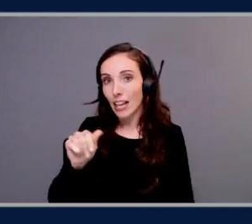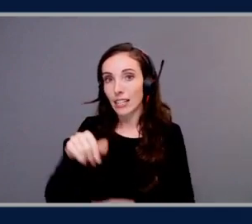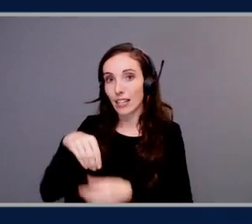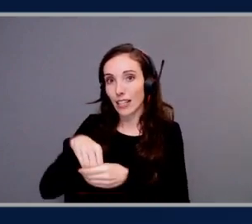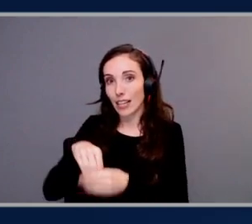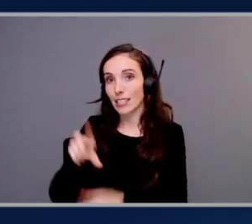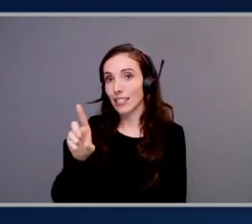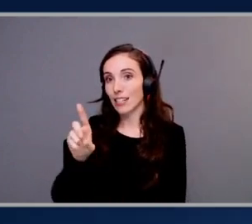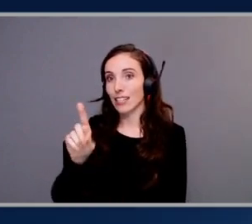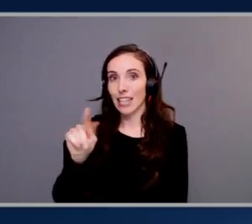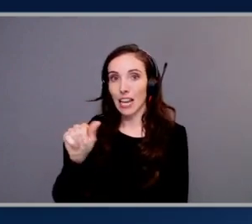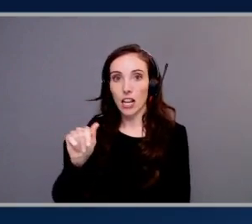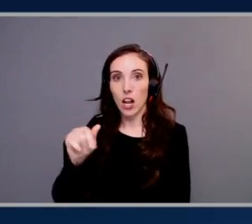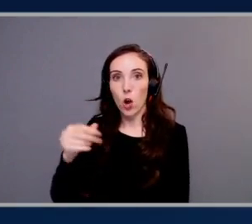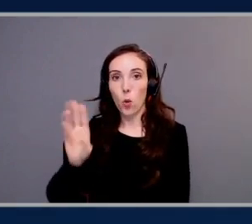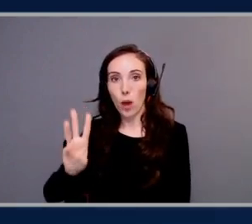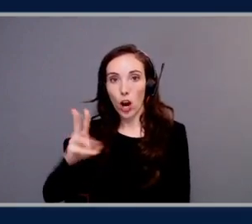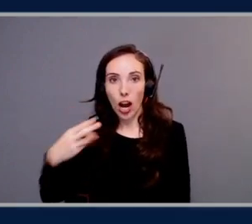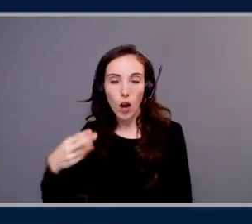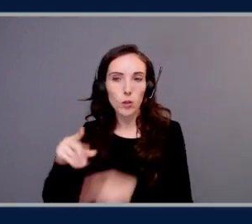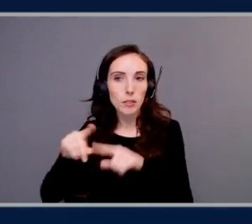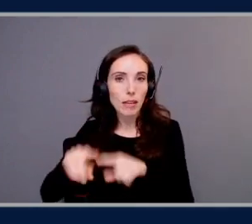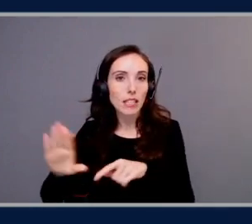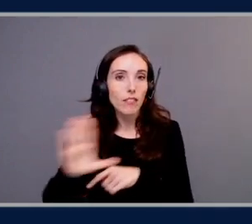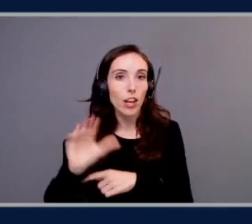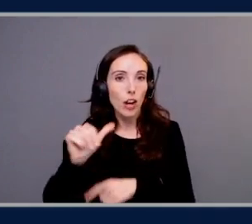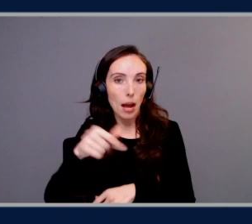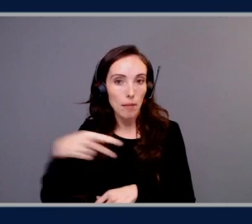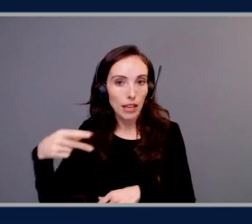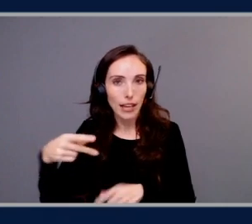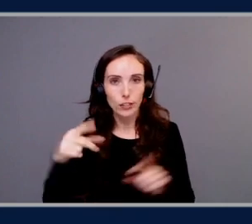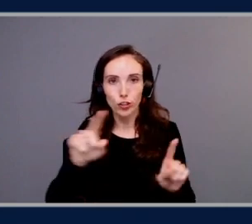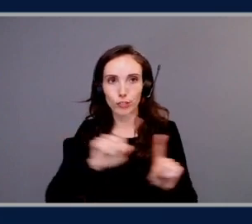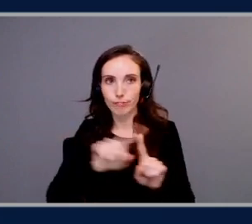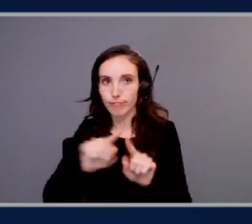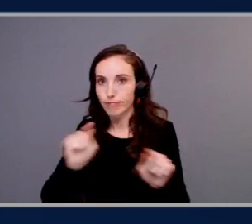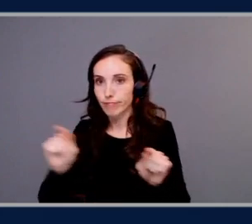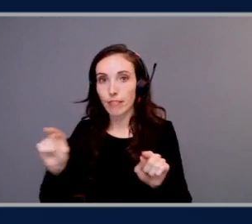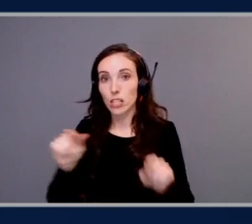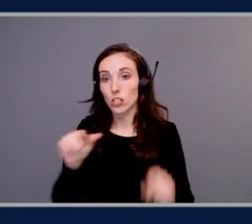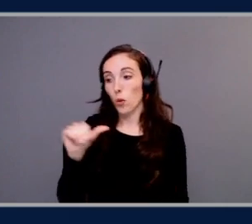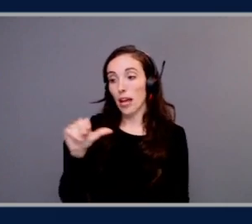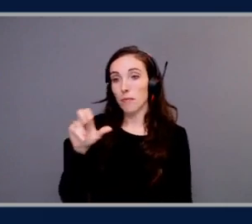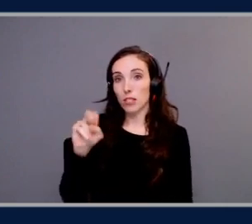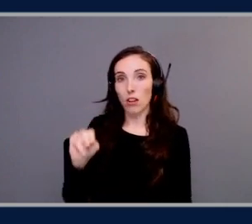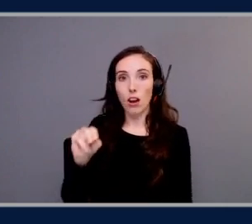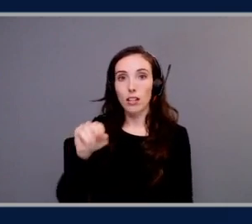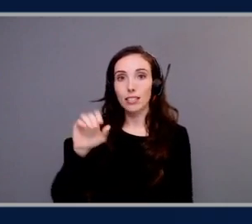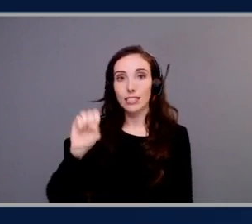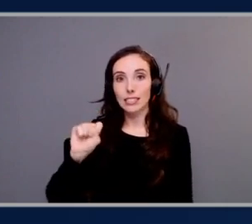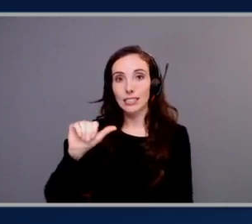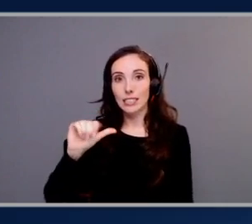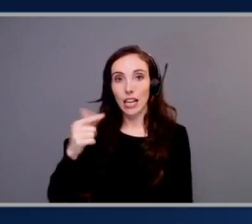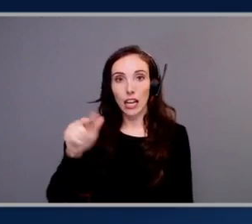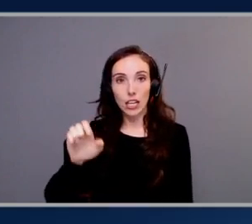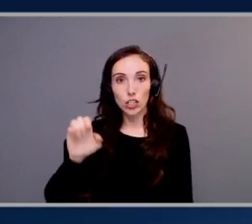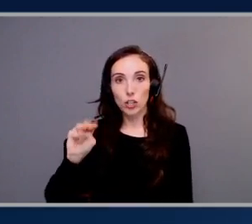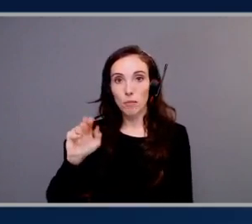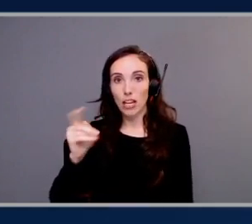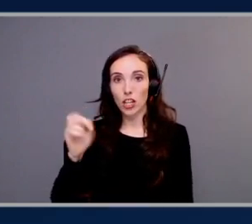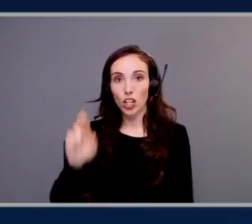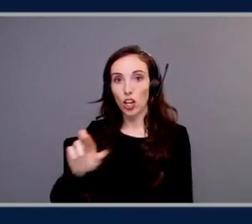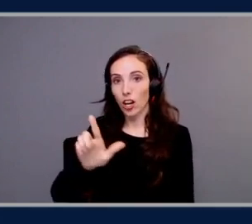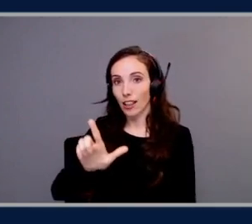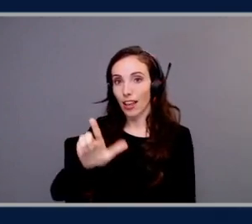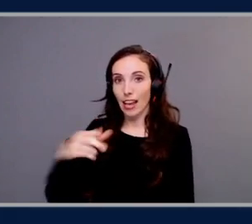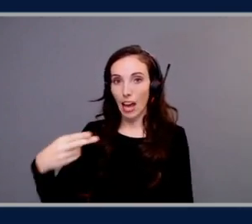based on their application. So with this Amazon SageMaker Lakehouse, it allows you to combine your data on the data